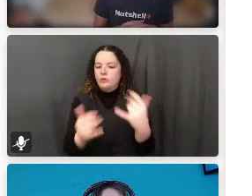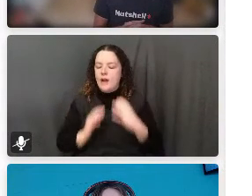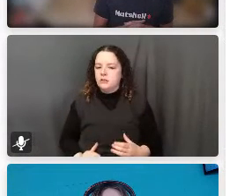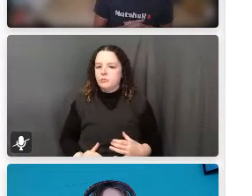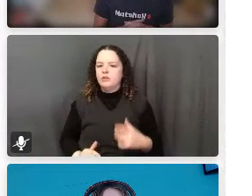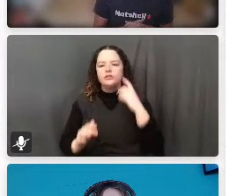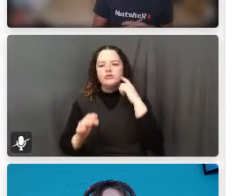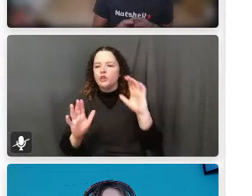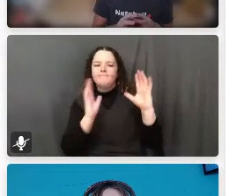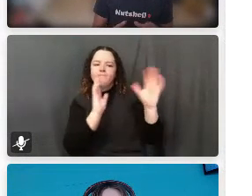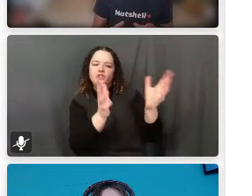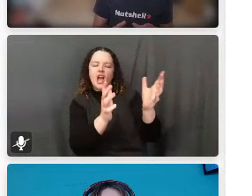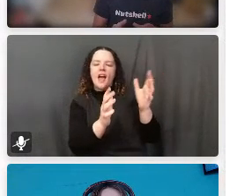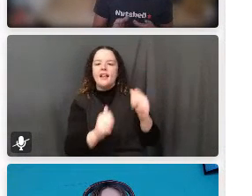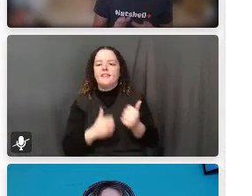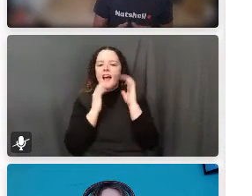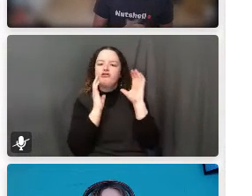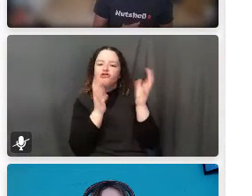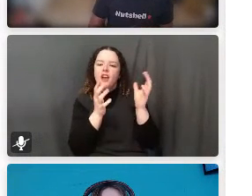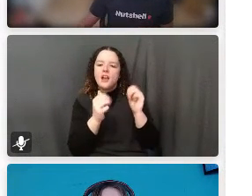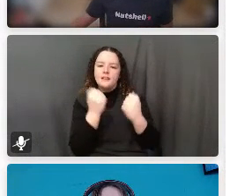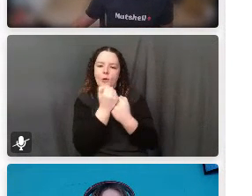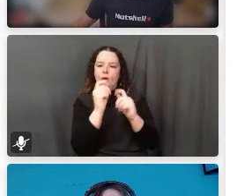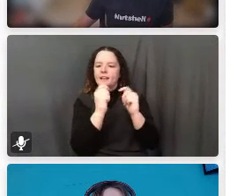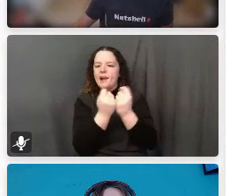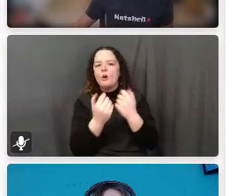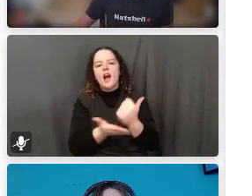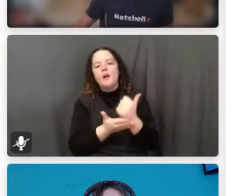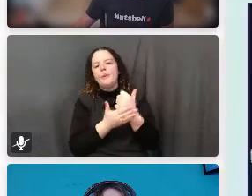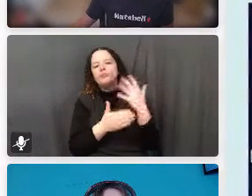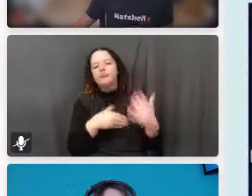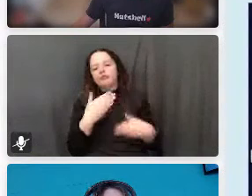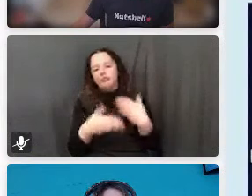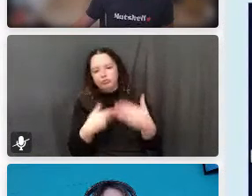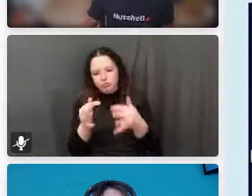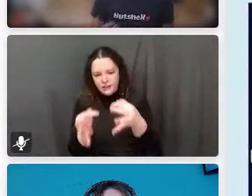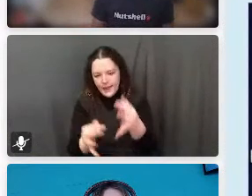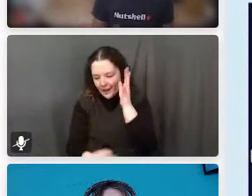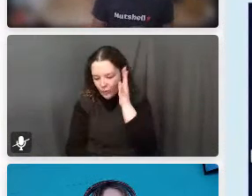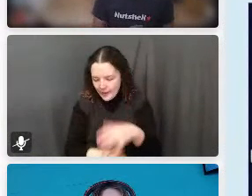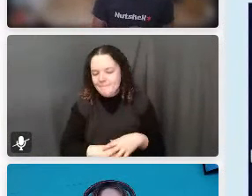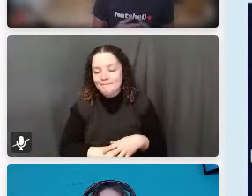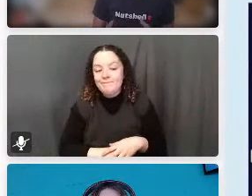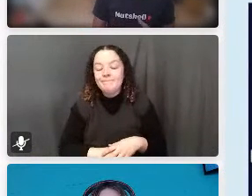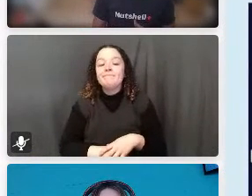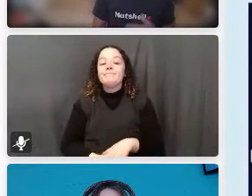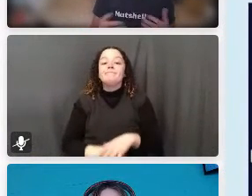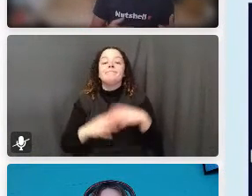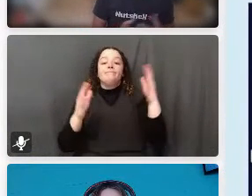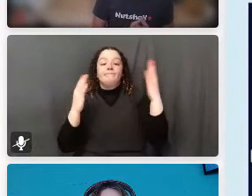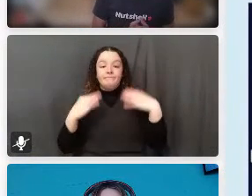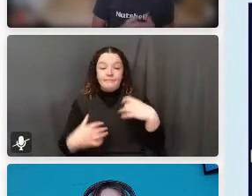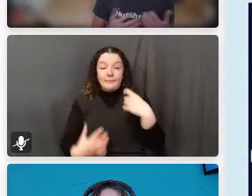support at nutshell.com, and we're more than happy to help walk you through it. And then just jumping into another recent